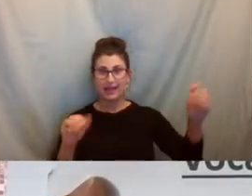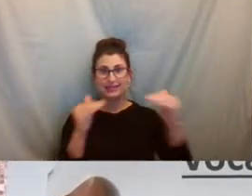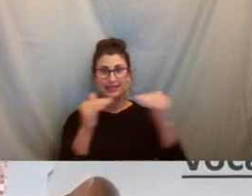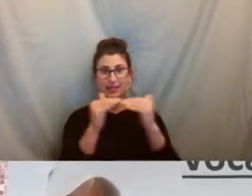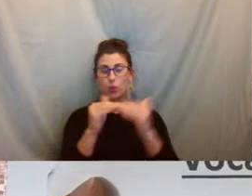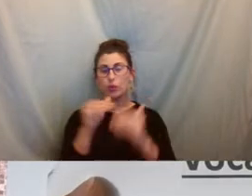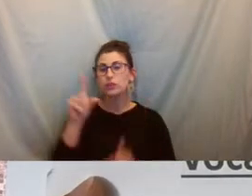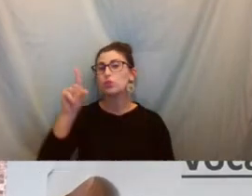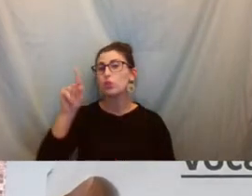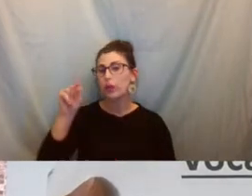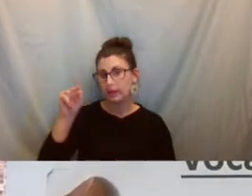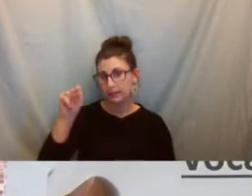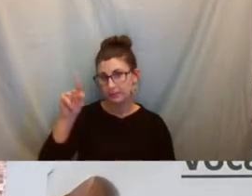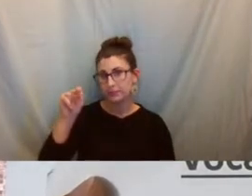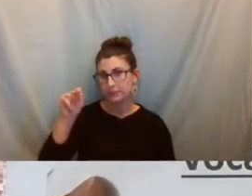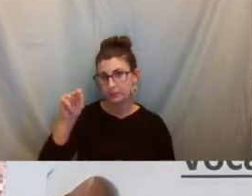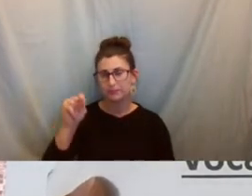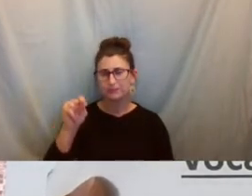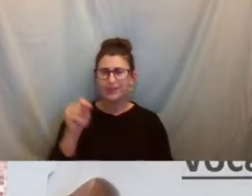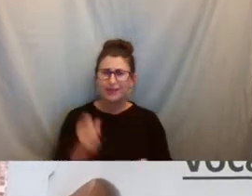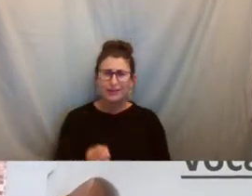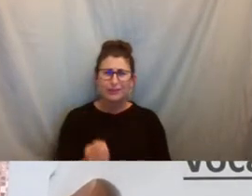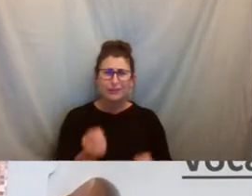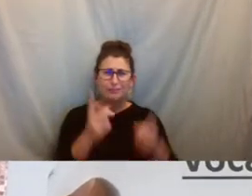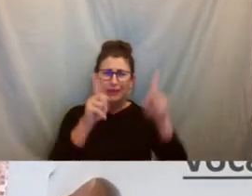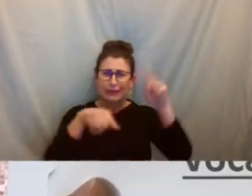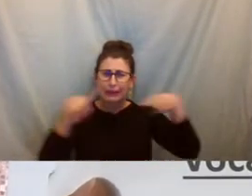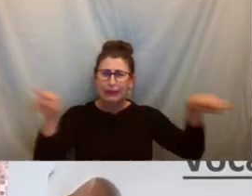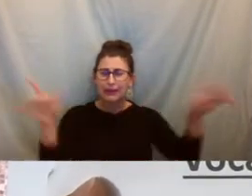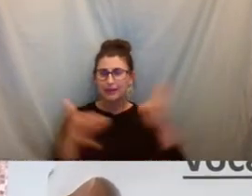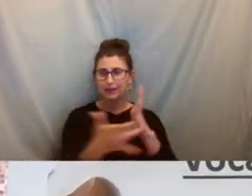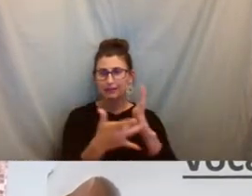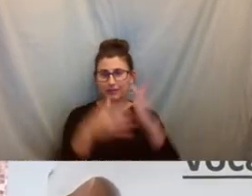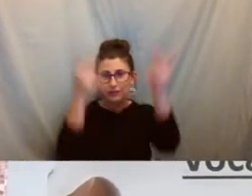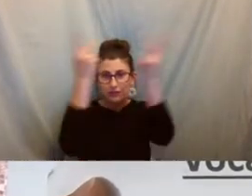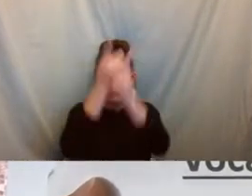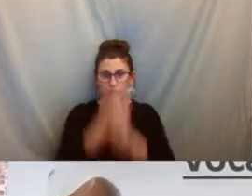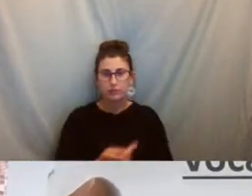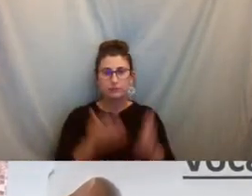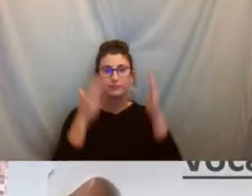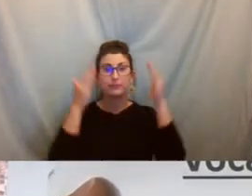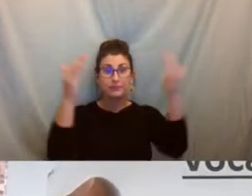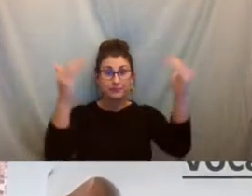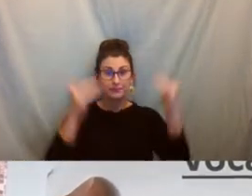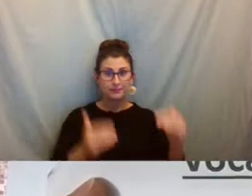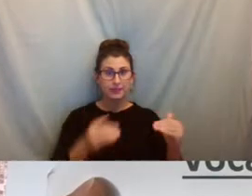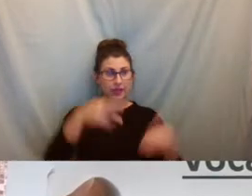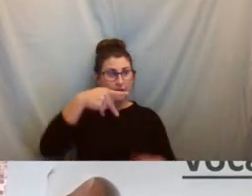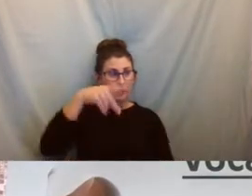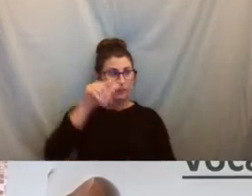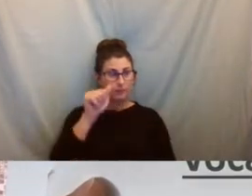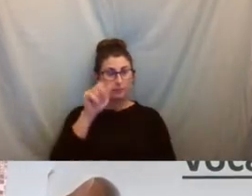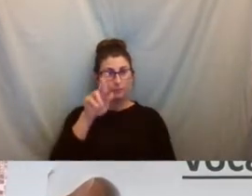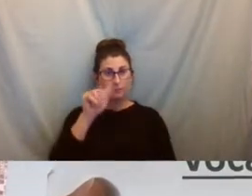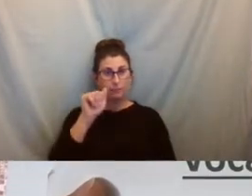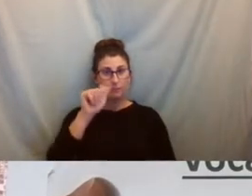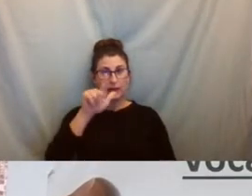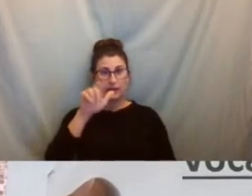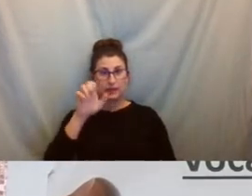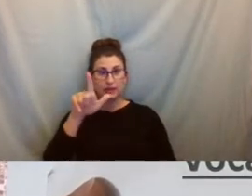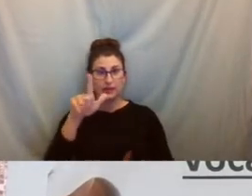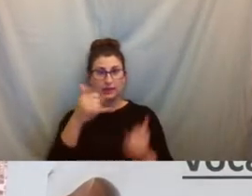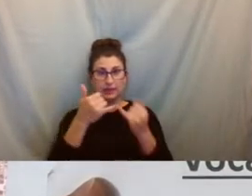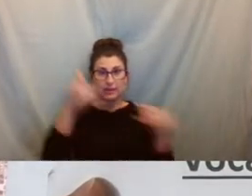equals 20. So there's lots of different ways to find it. Parallel lines are two